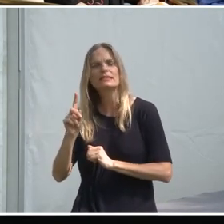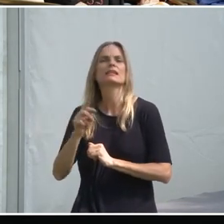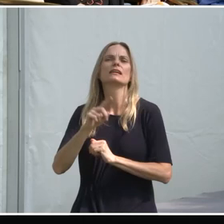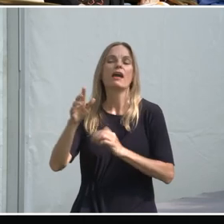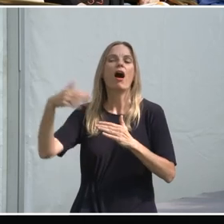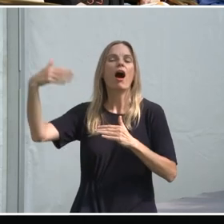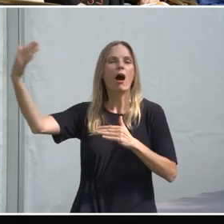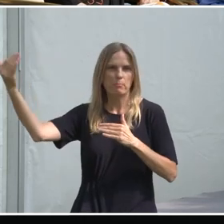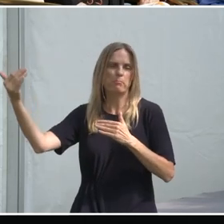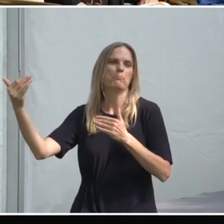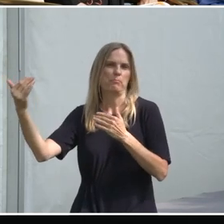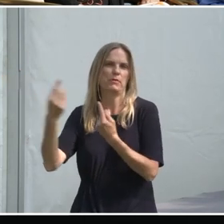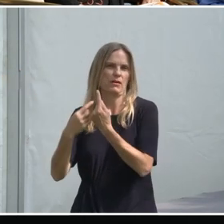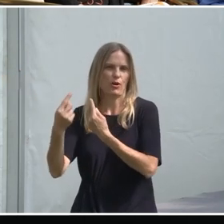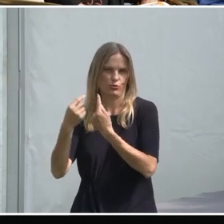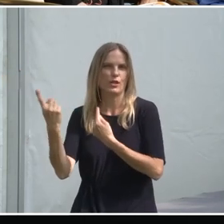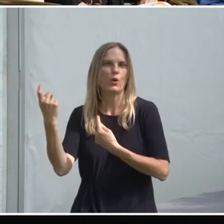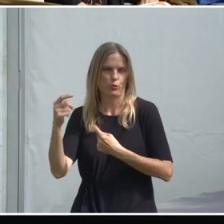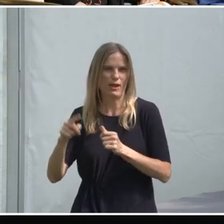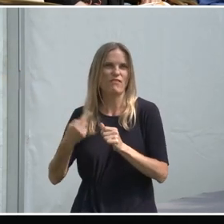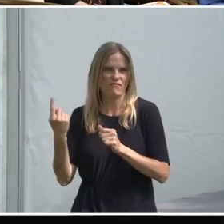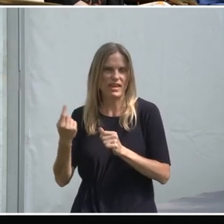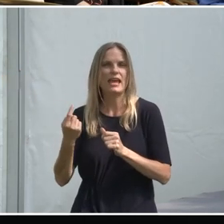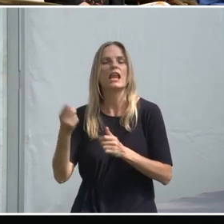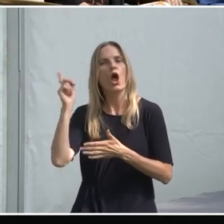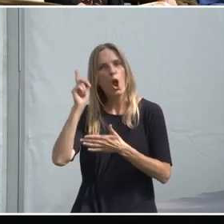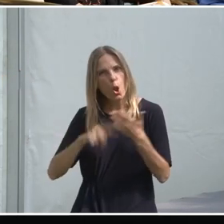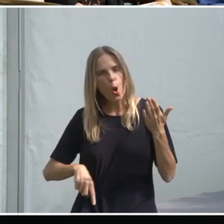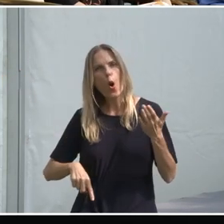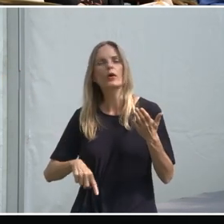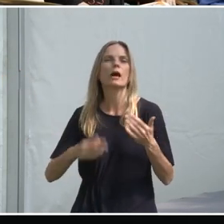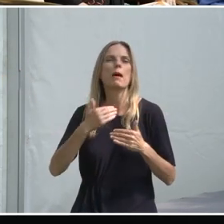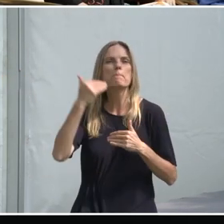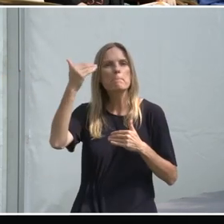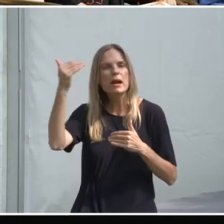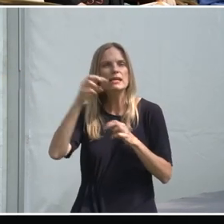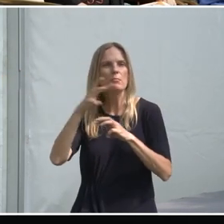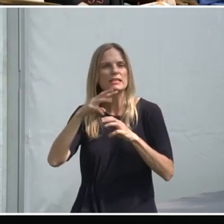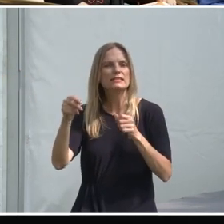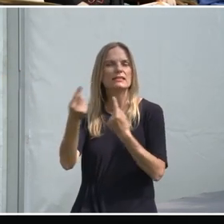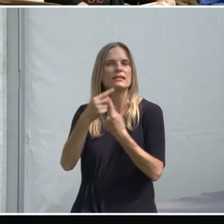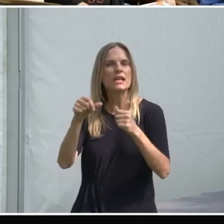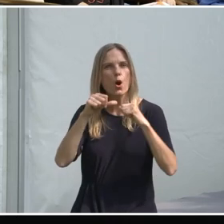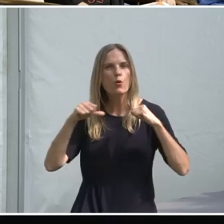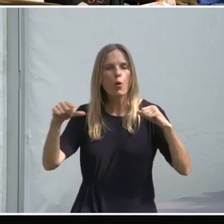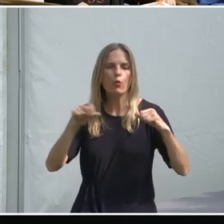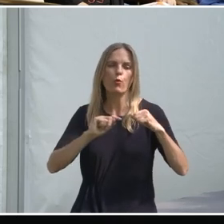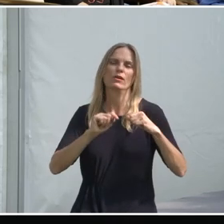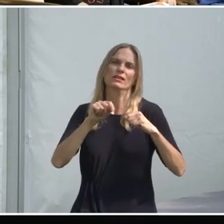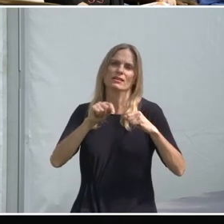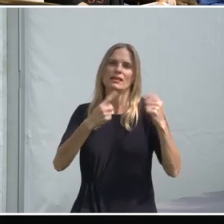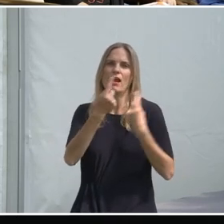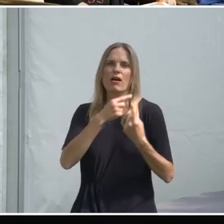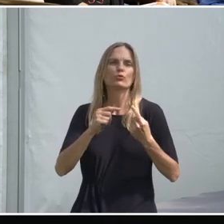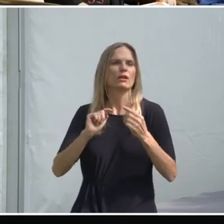debates will help inspire the Nordic Council of Ministers' work on the new action plan in the social area in